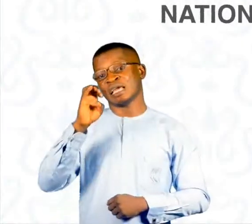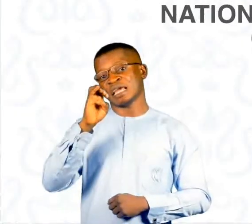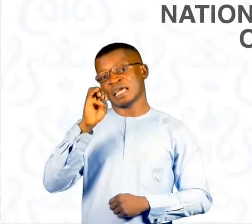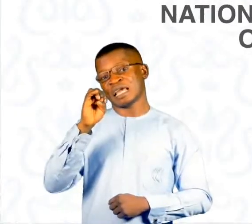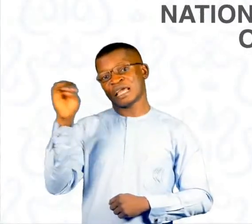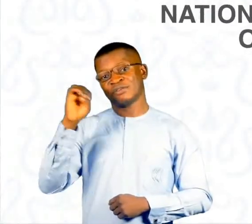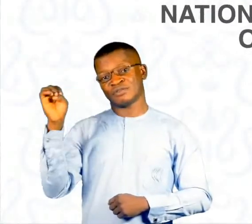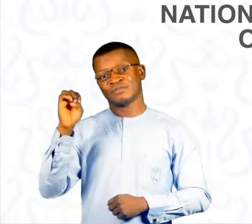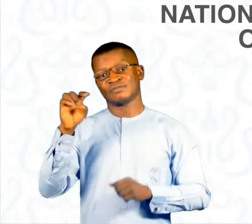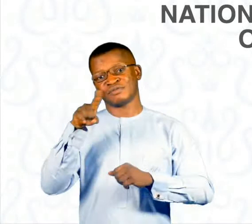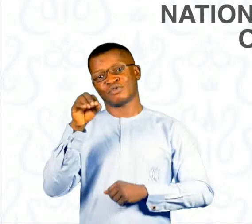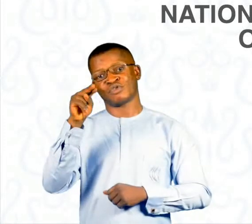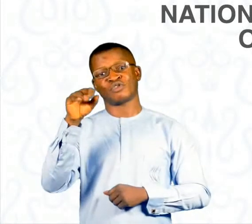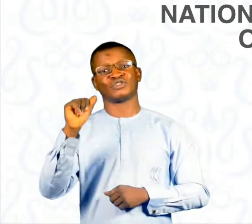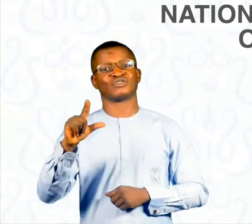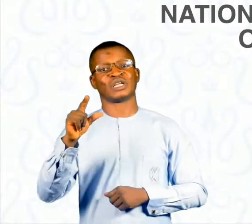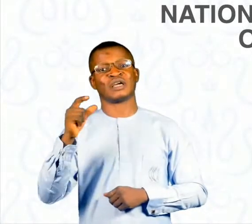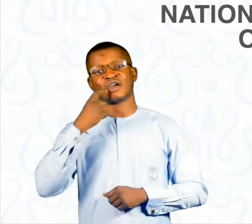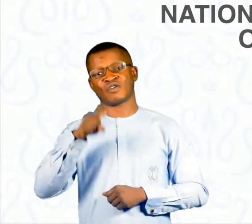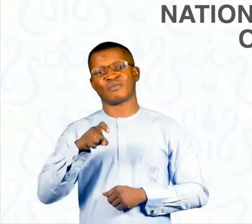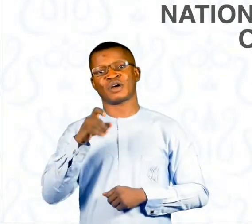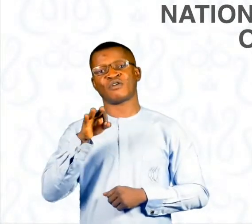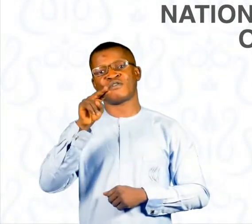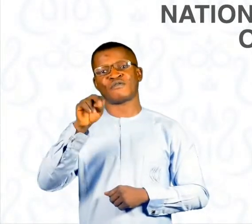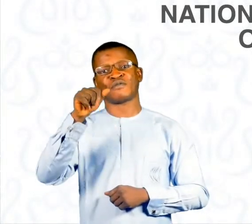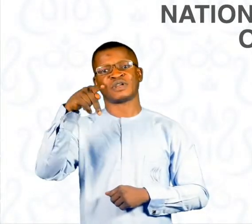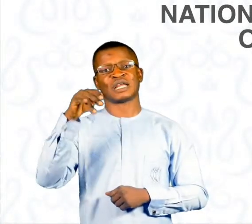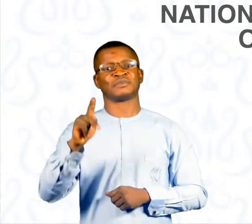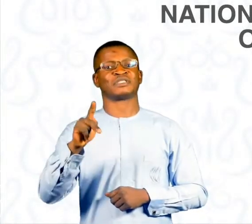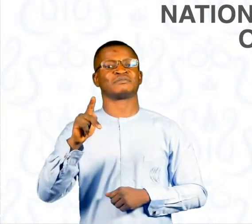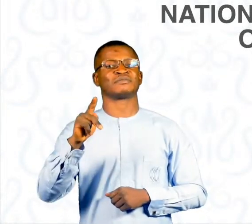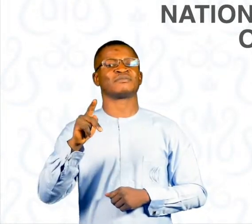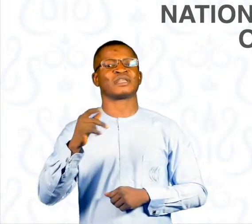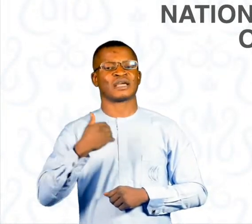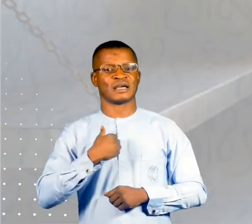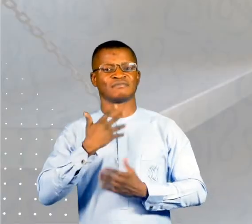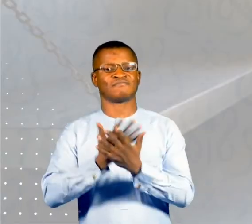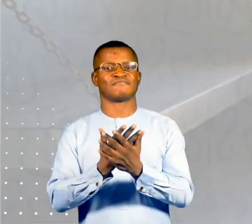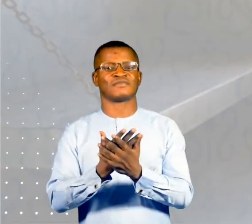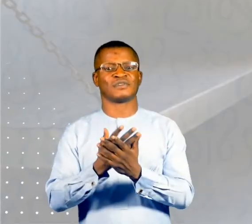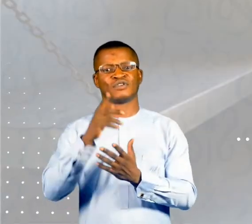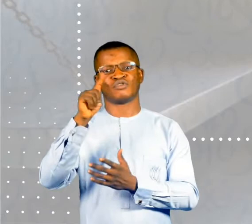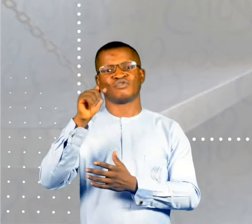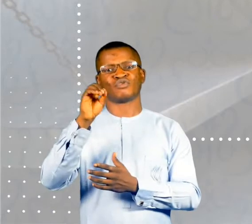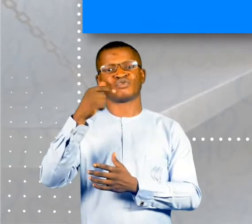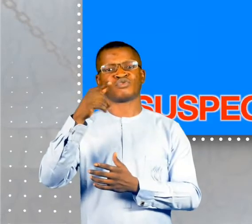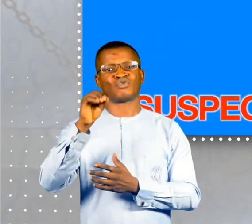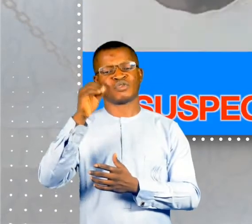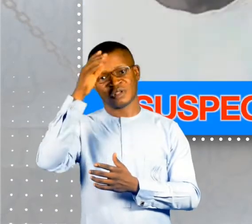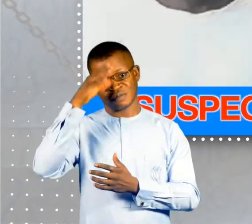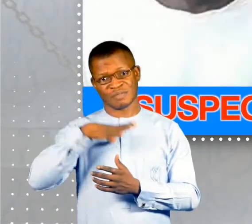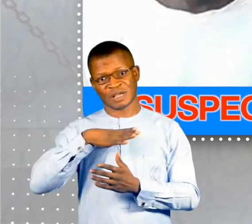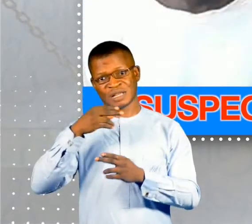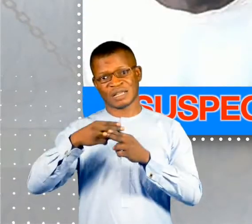The Enugu Zonal Command of the National Agency for the Prohibition of Trafficking in Persons, NAPTIP, has arrested a Togolese man known